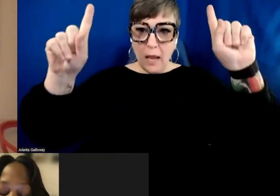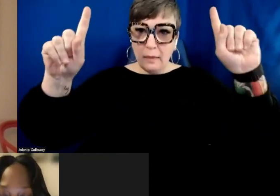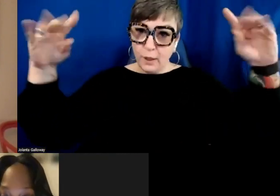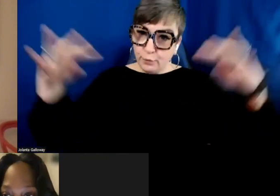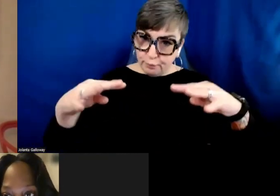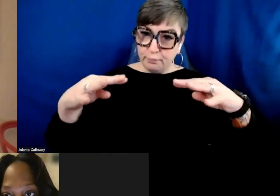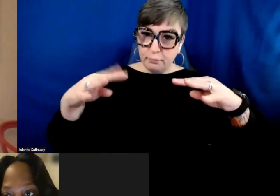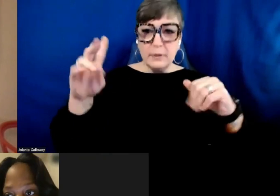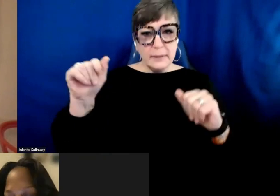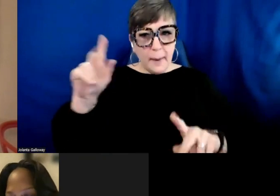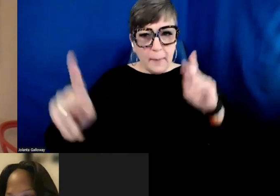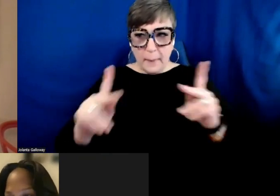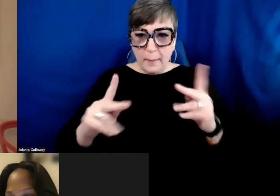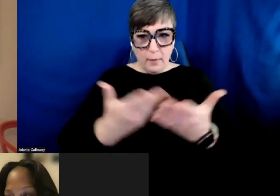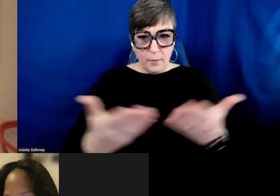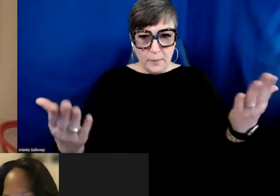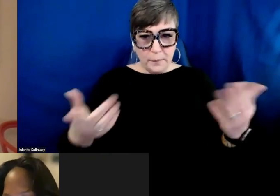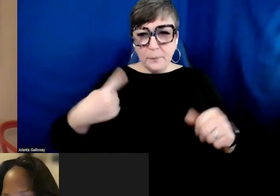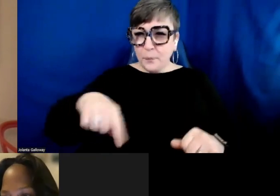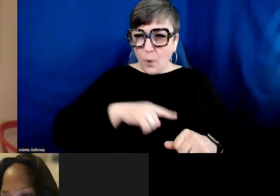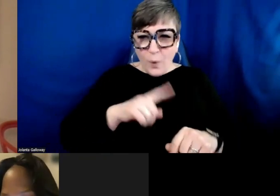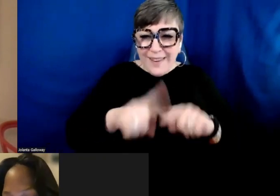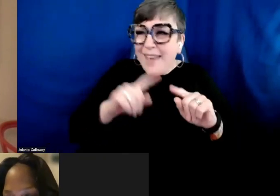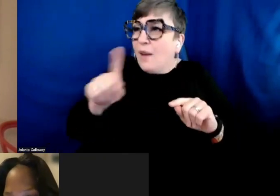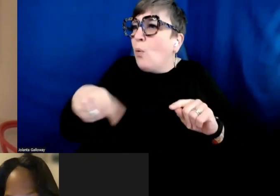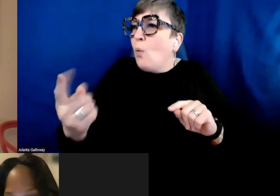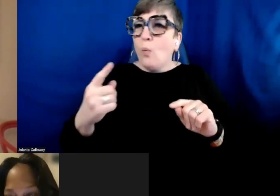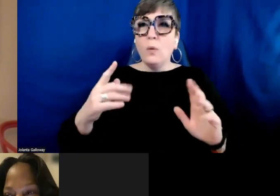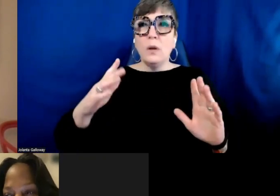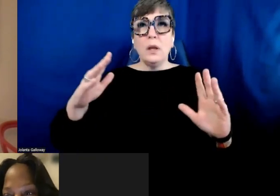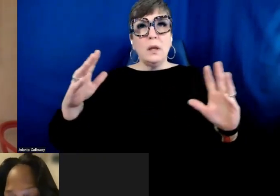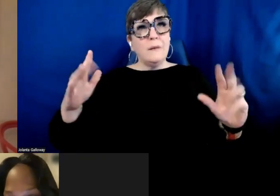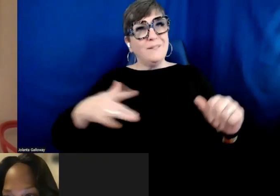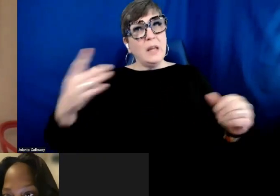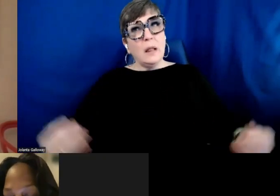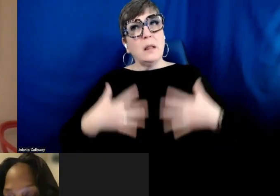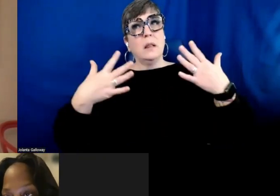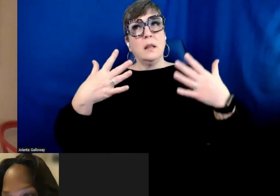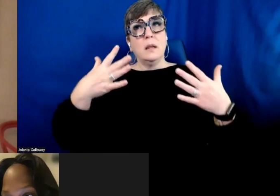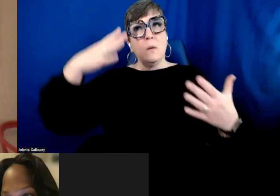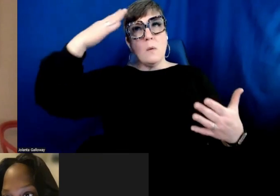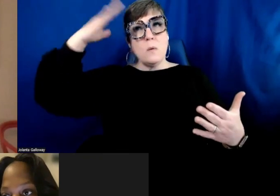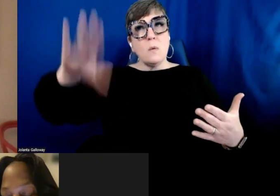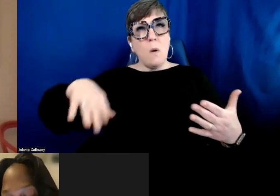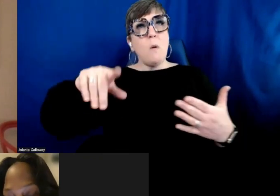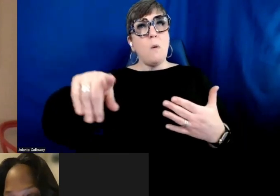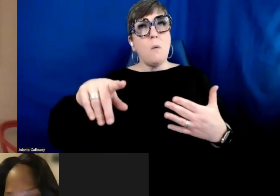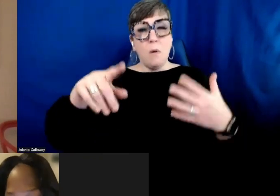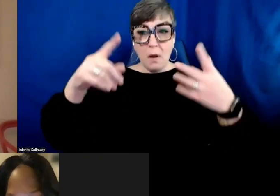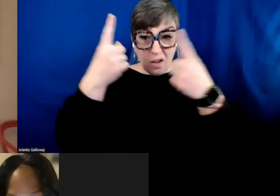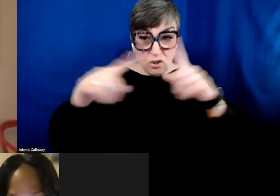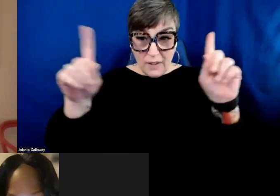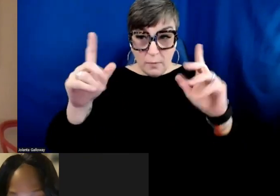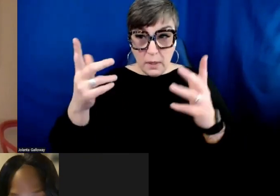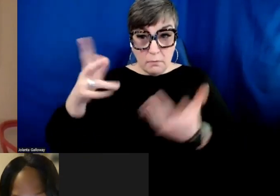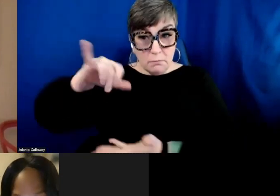so we cannot only be inspired but know that achievement is not impossible simply because you